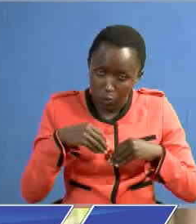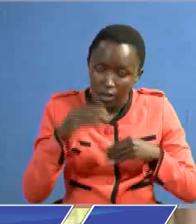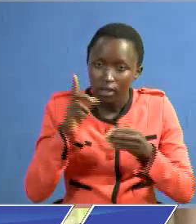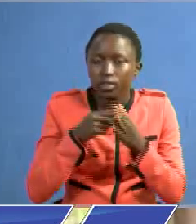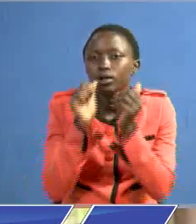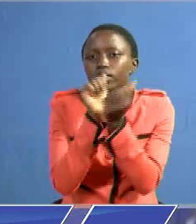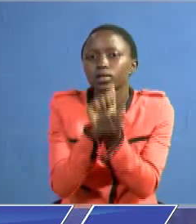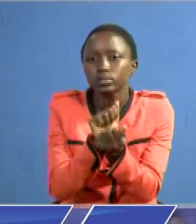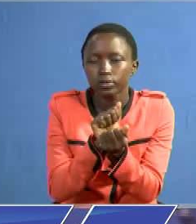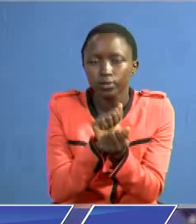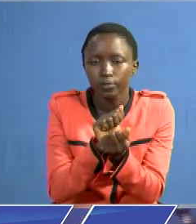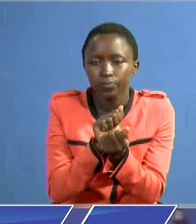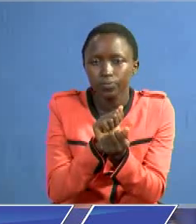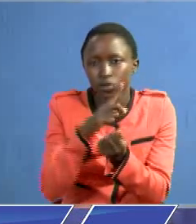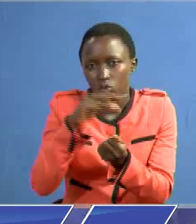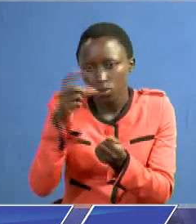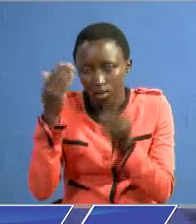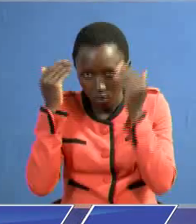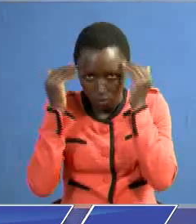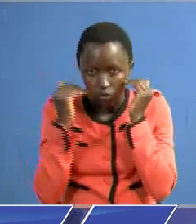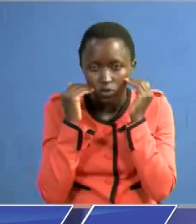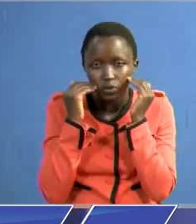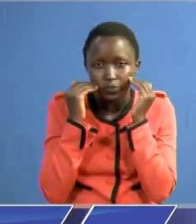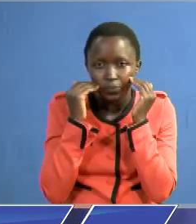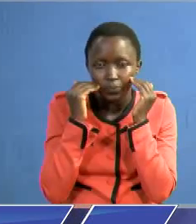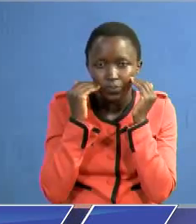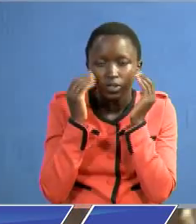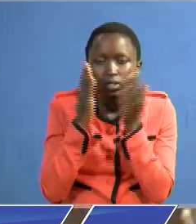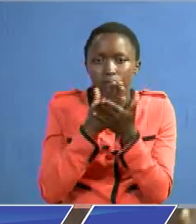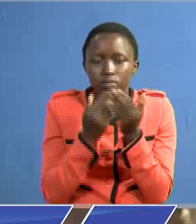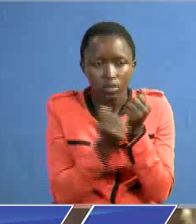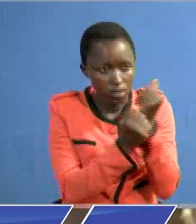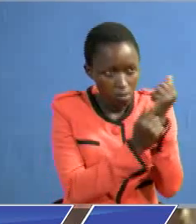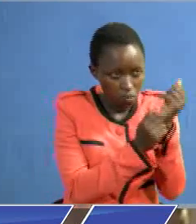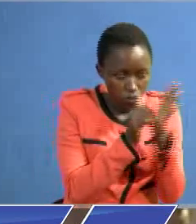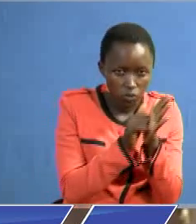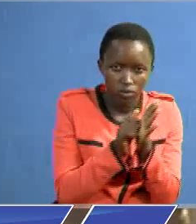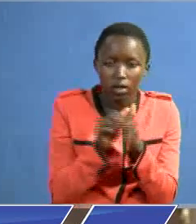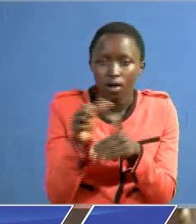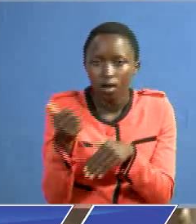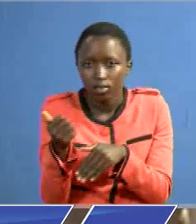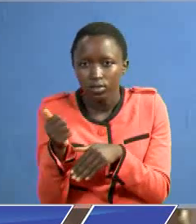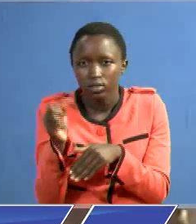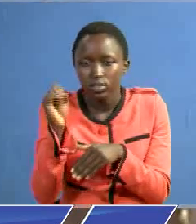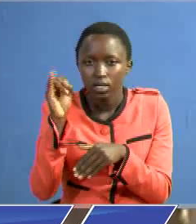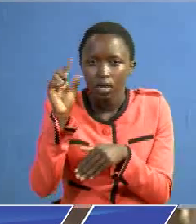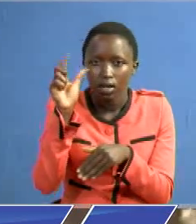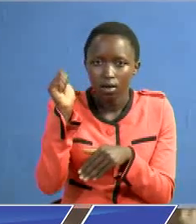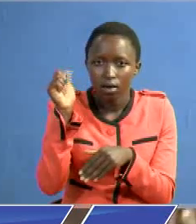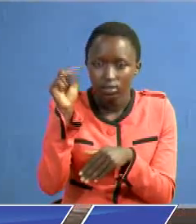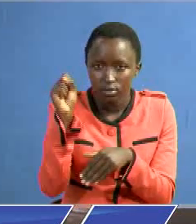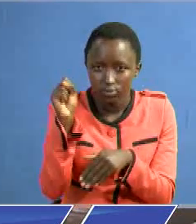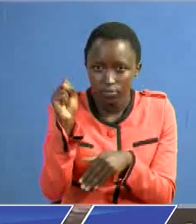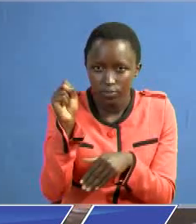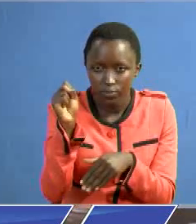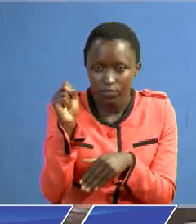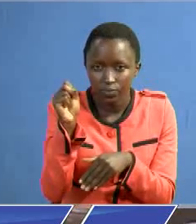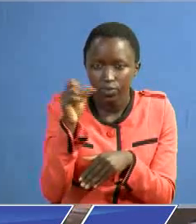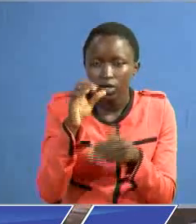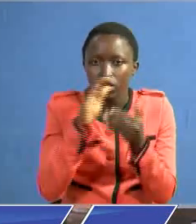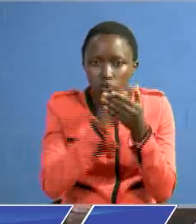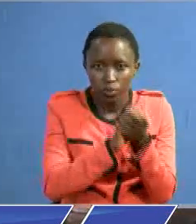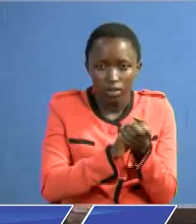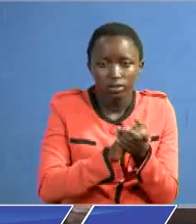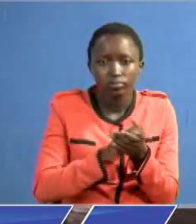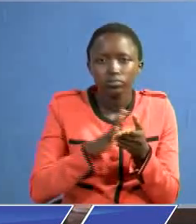chicka a polygamous comma sentiments that were echoed bomb we've been legislature Silas Terran Jubilee